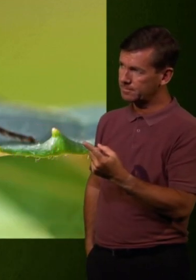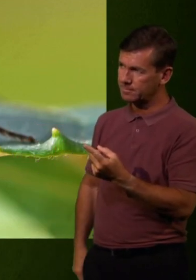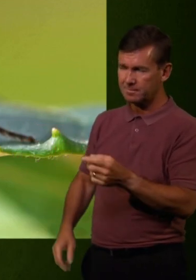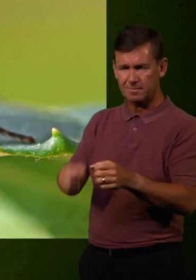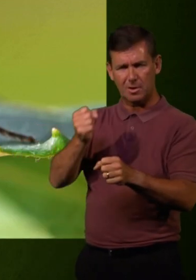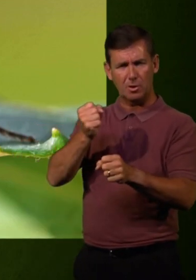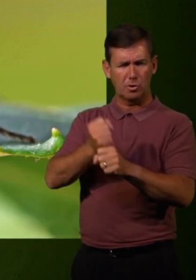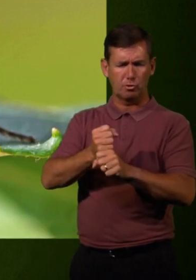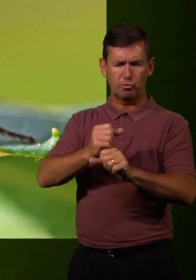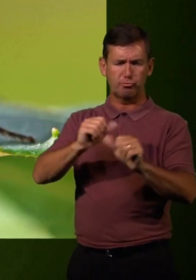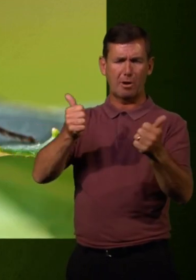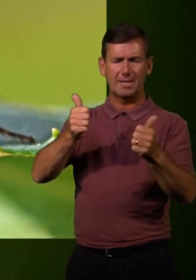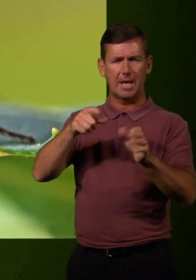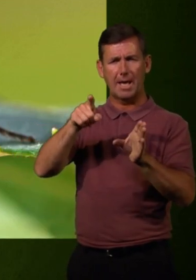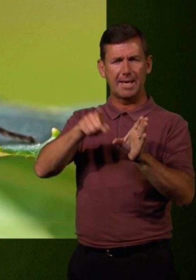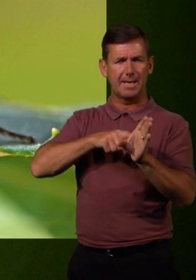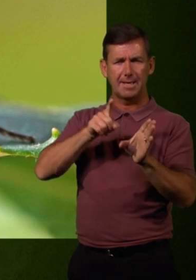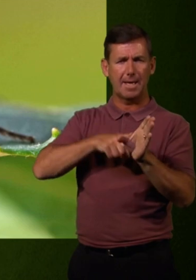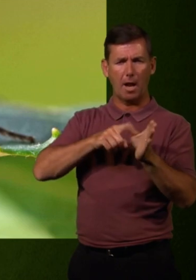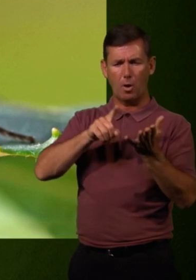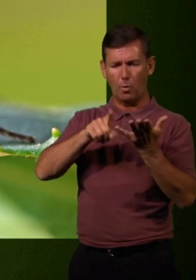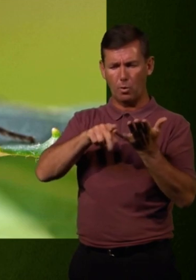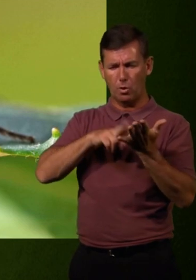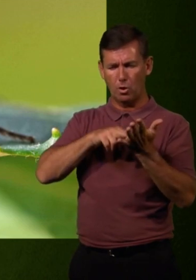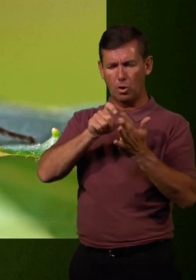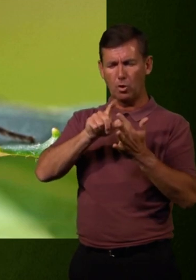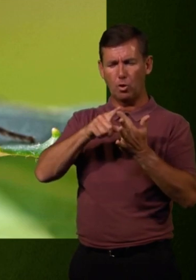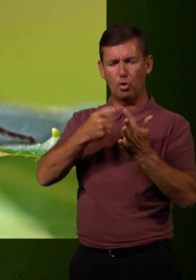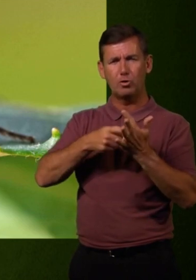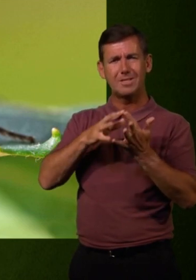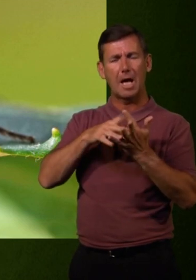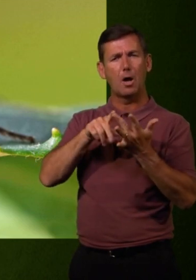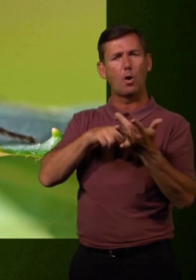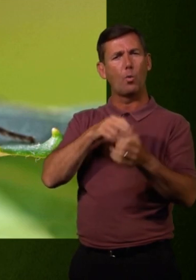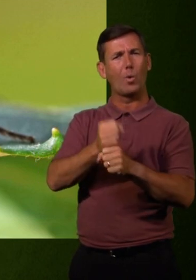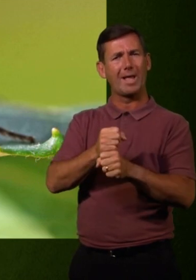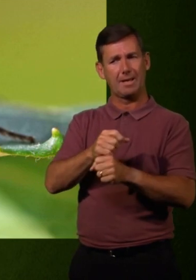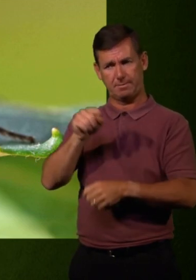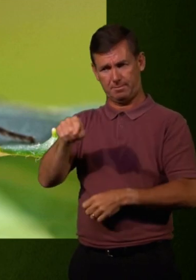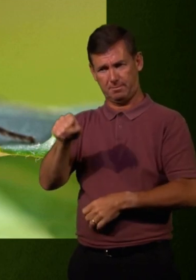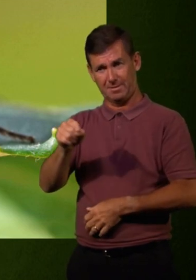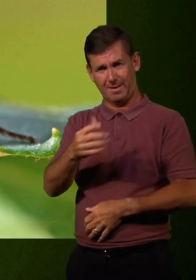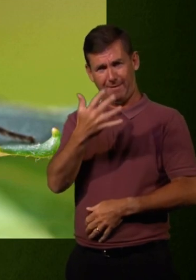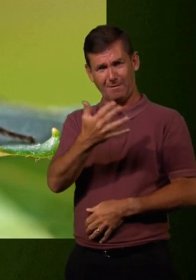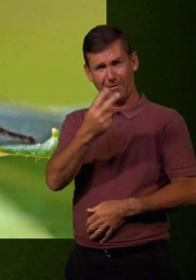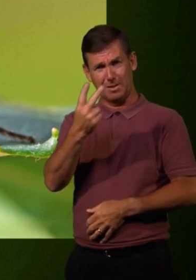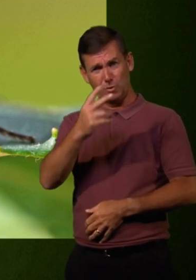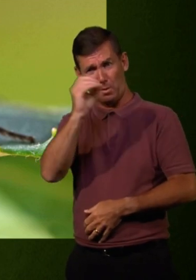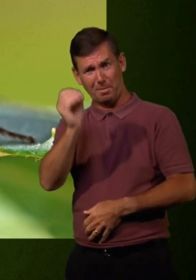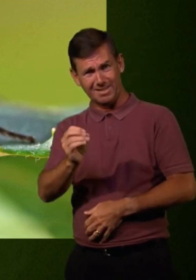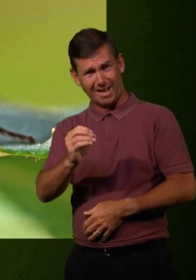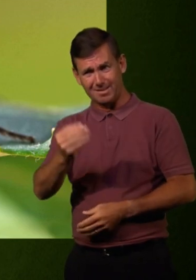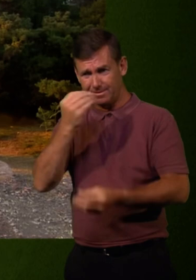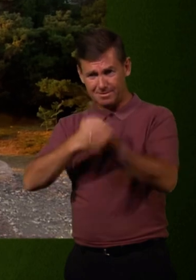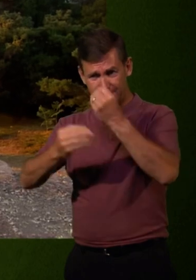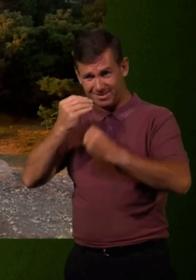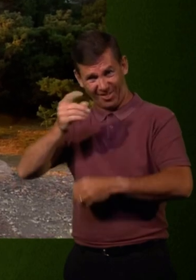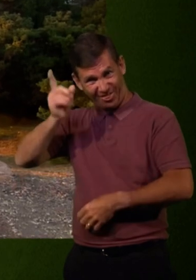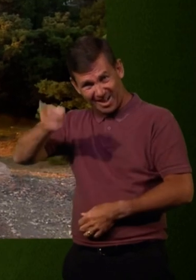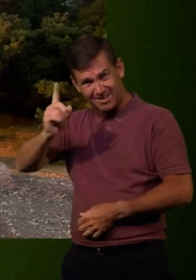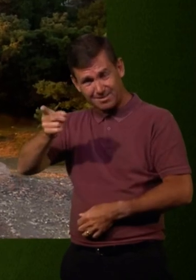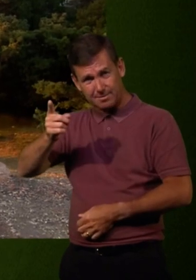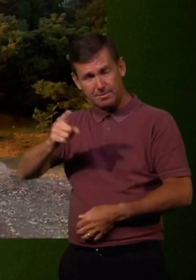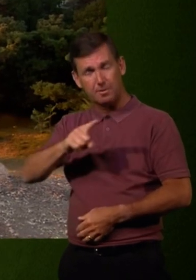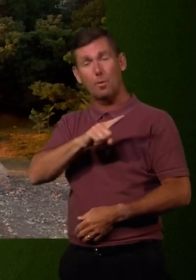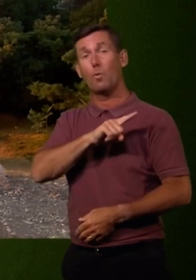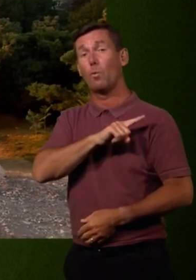underwing, appeared in 52% of all of the fecal samples that they collected. Not surprising, perhaps,